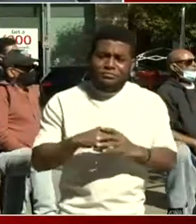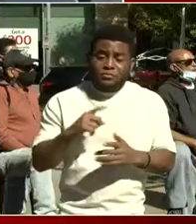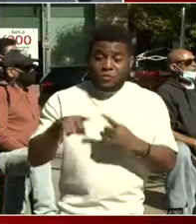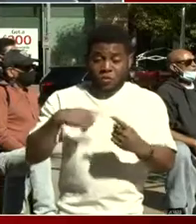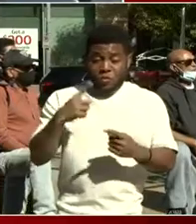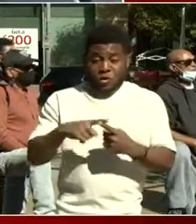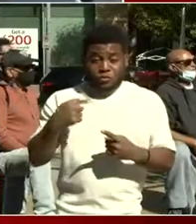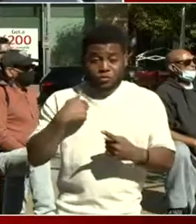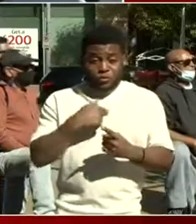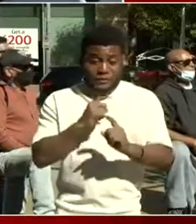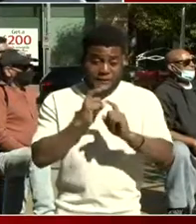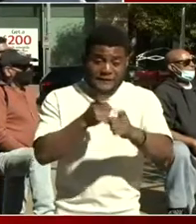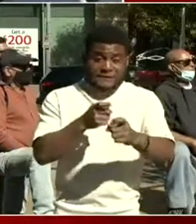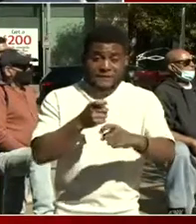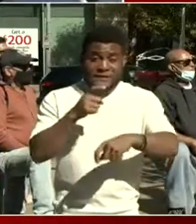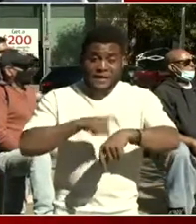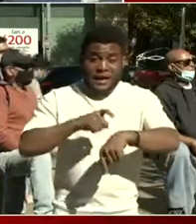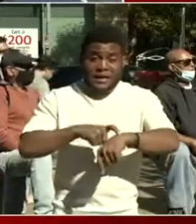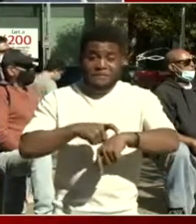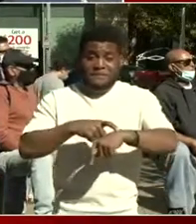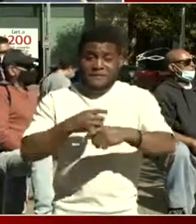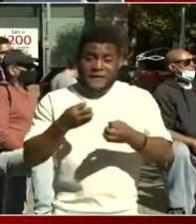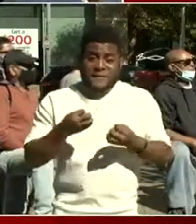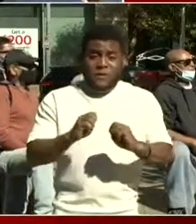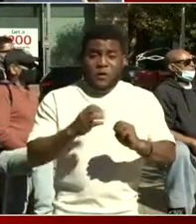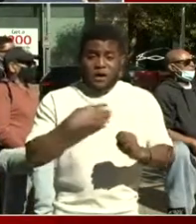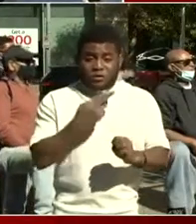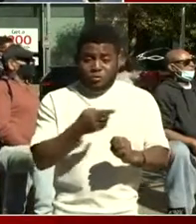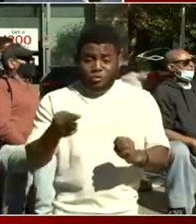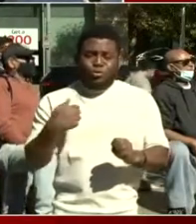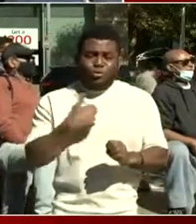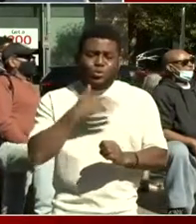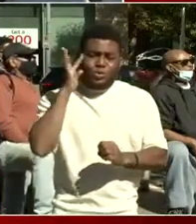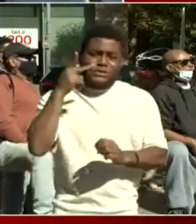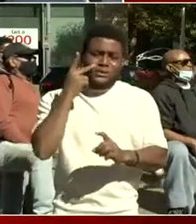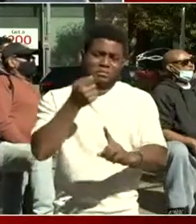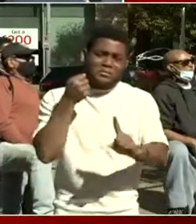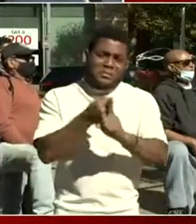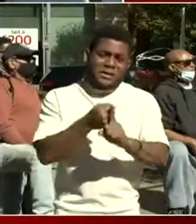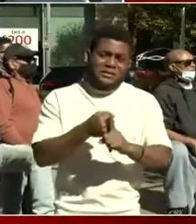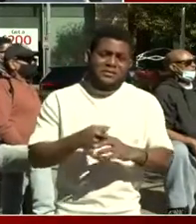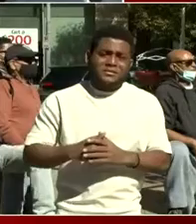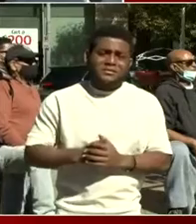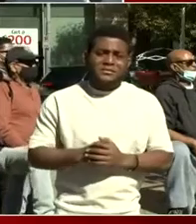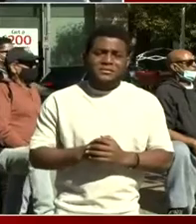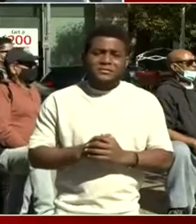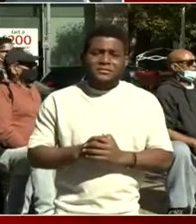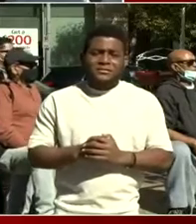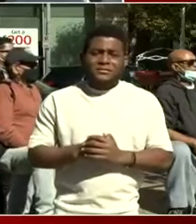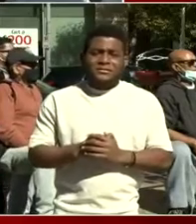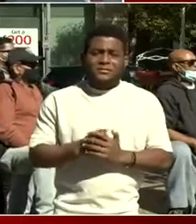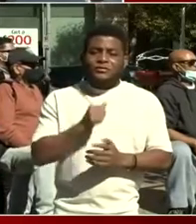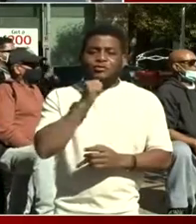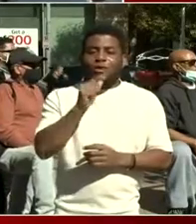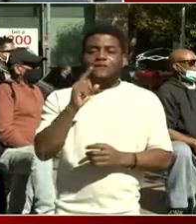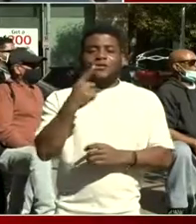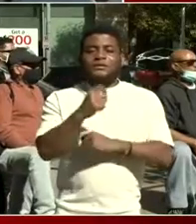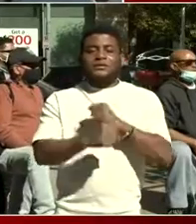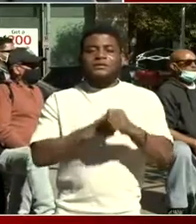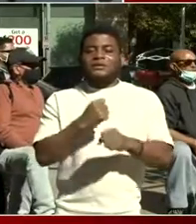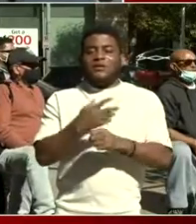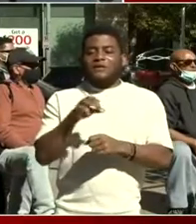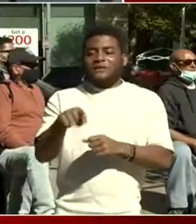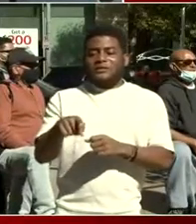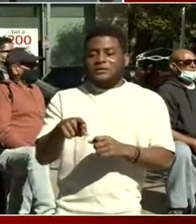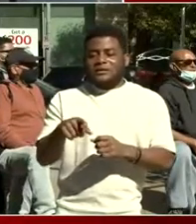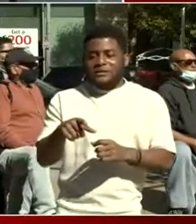in on specific areas. What we have seen year after year, this is not our first year doing these crime prevention initiatives. We see decreases in crime, and we want to do that